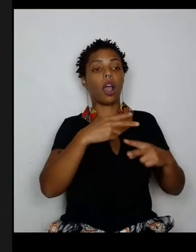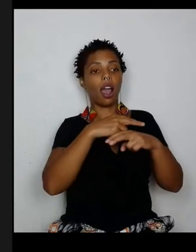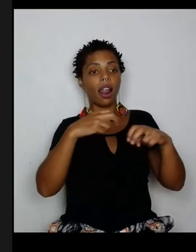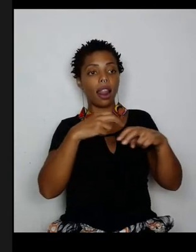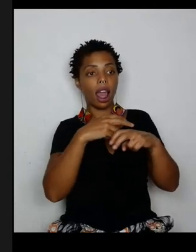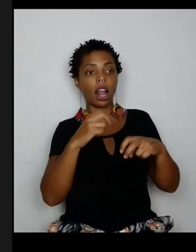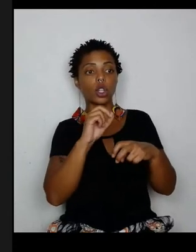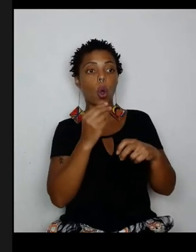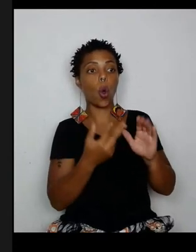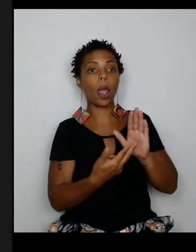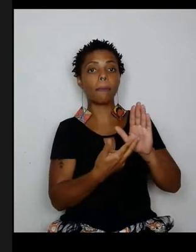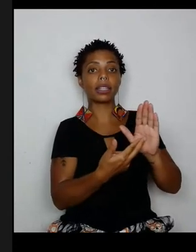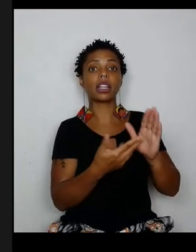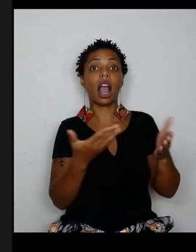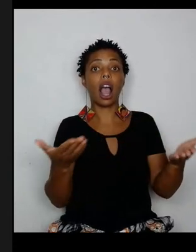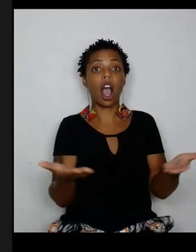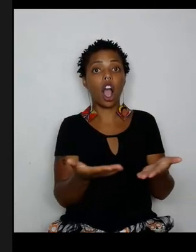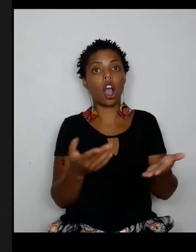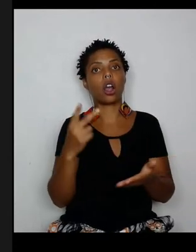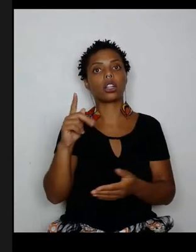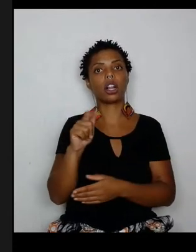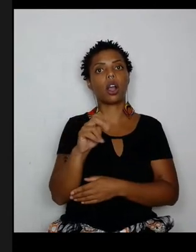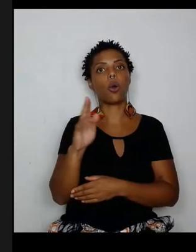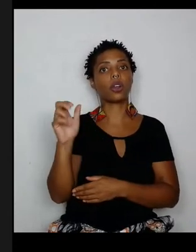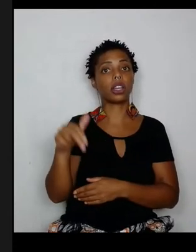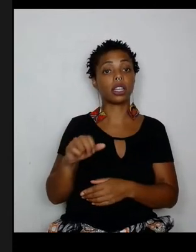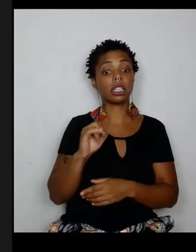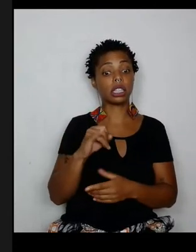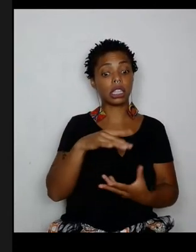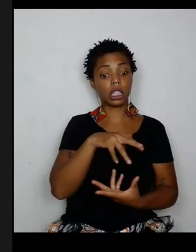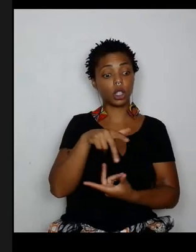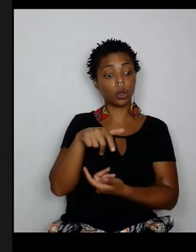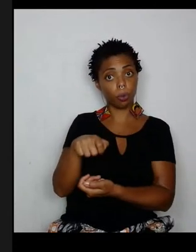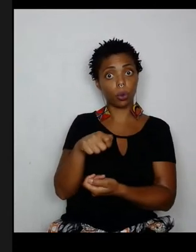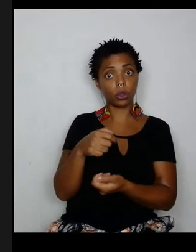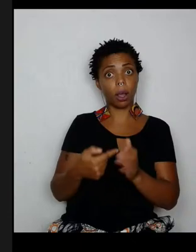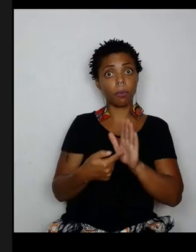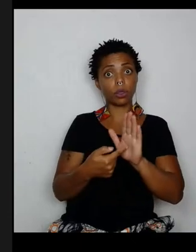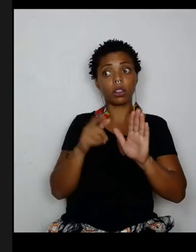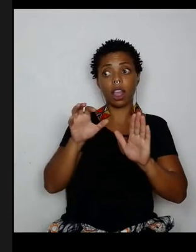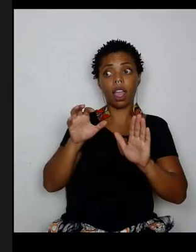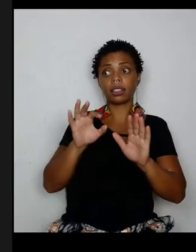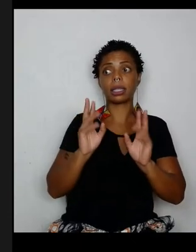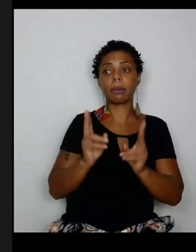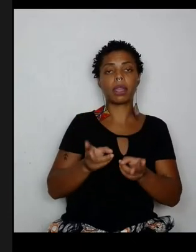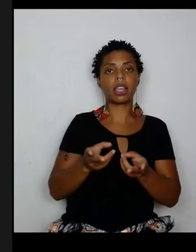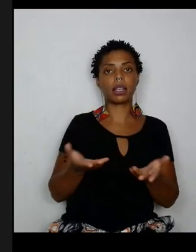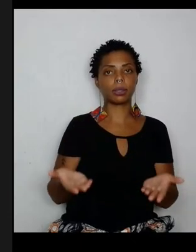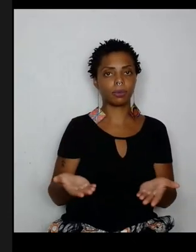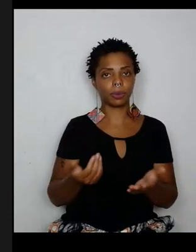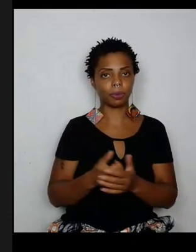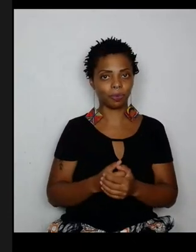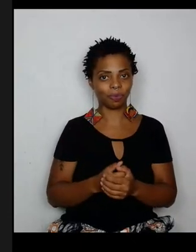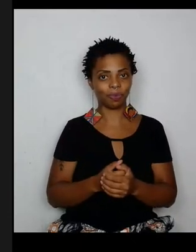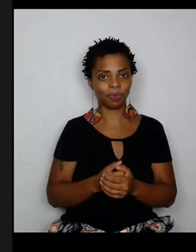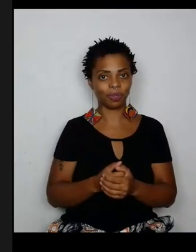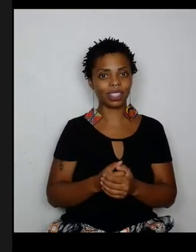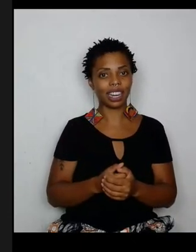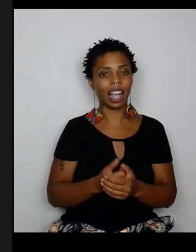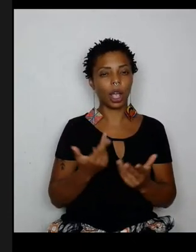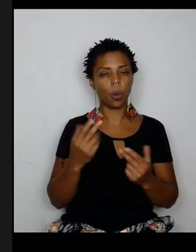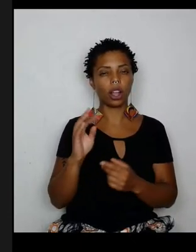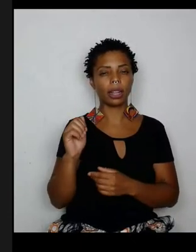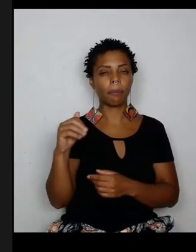and represent gogan considering that our world is going towards that exact